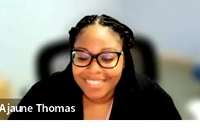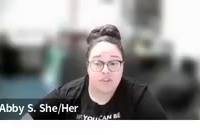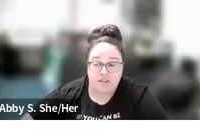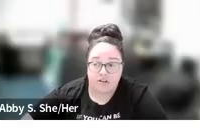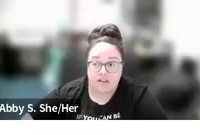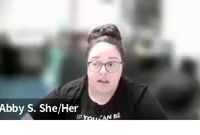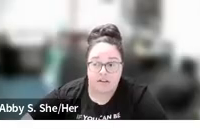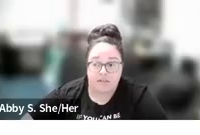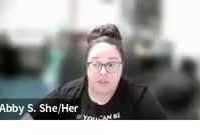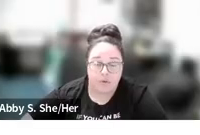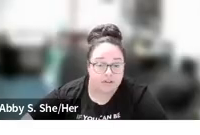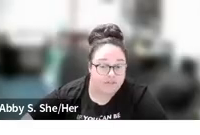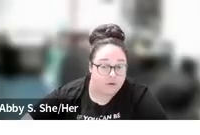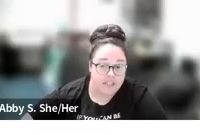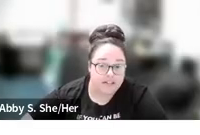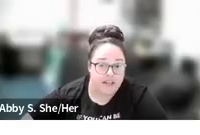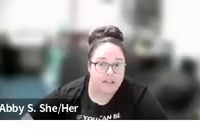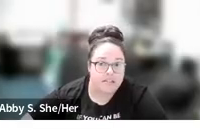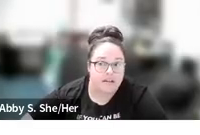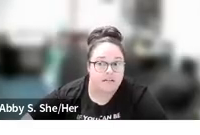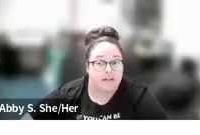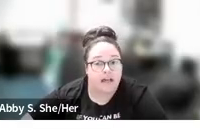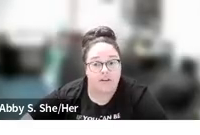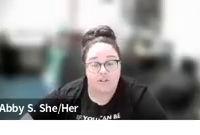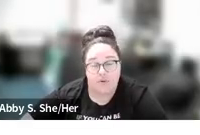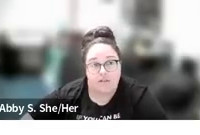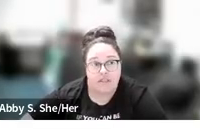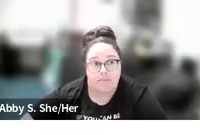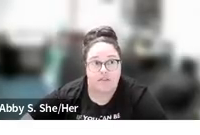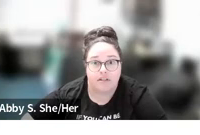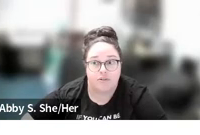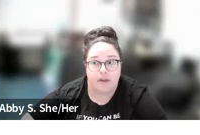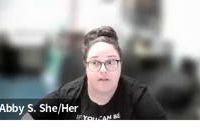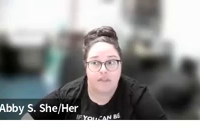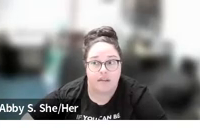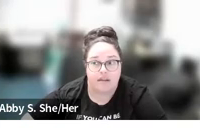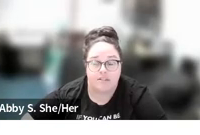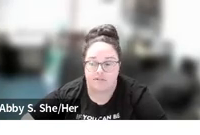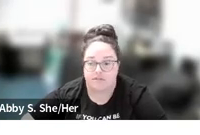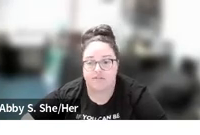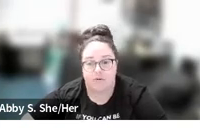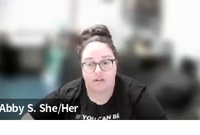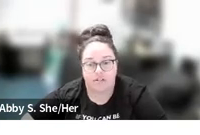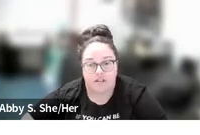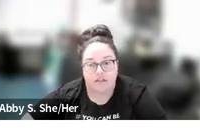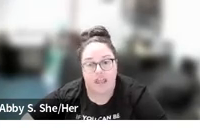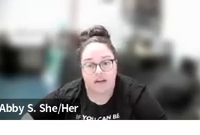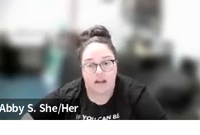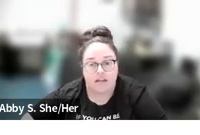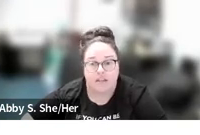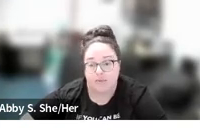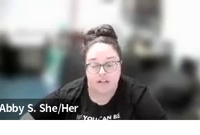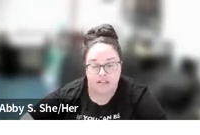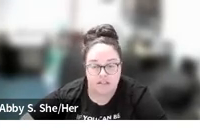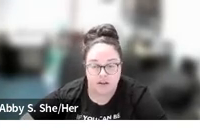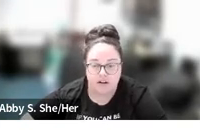Yeah, and with Android, a lot of, like with their phones and tablets, a lot do have the ability to have that external storage, like the added